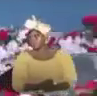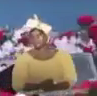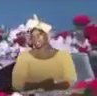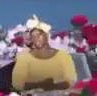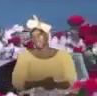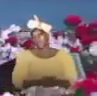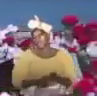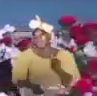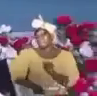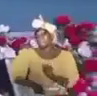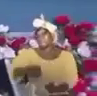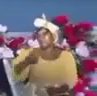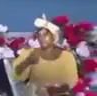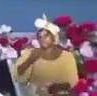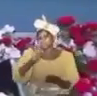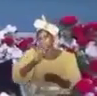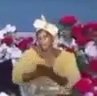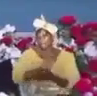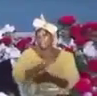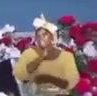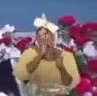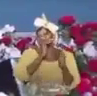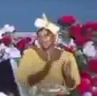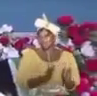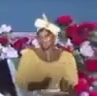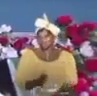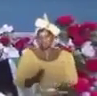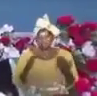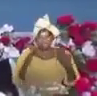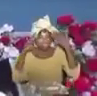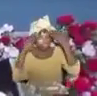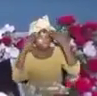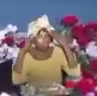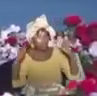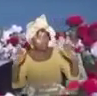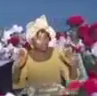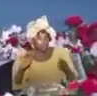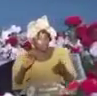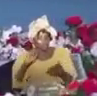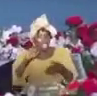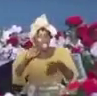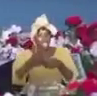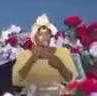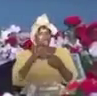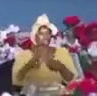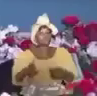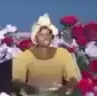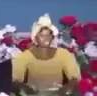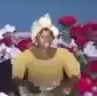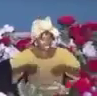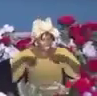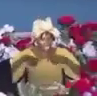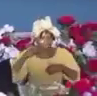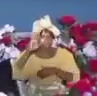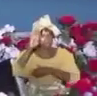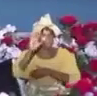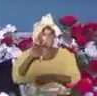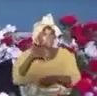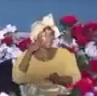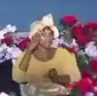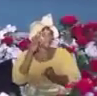Most believers do not know how to live by faith. Faith is beyond confessing the word, as important as that